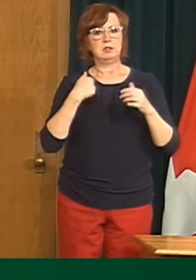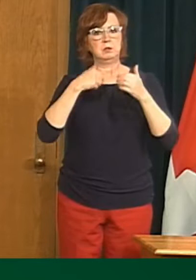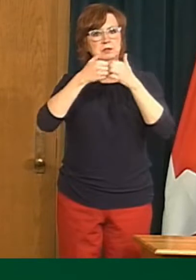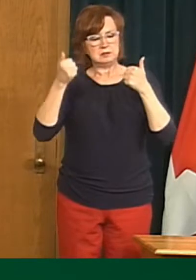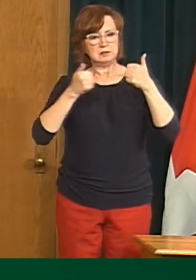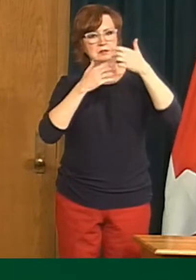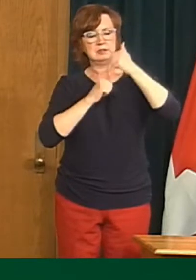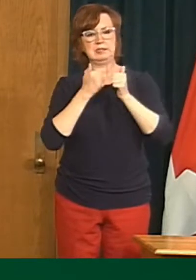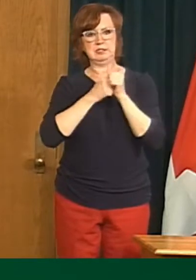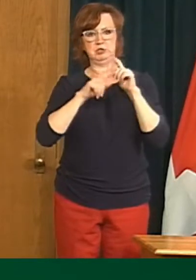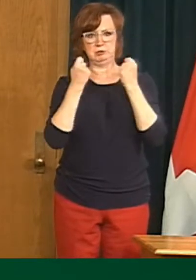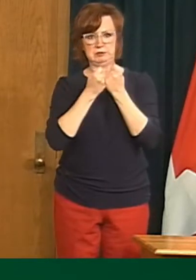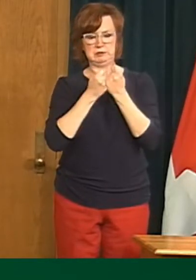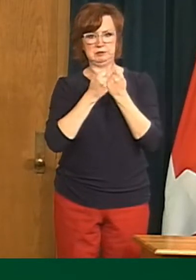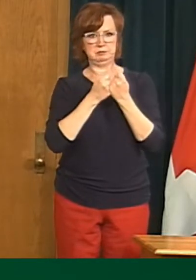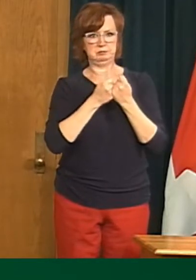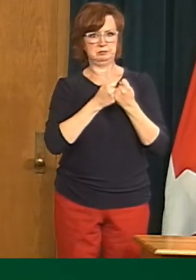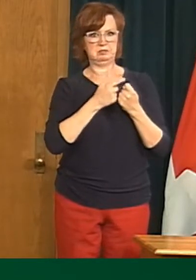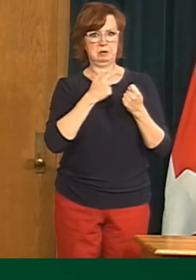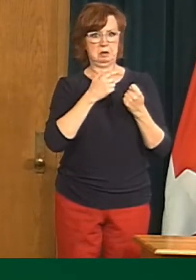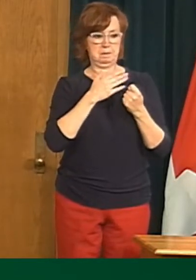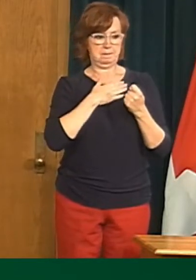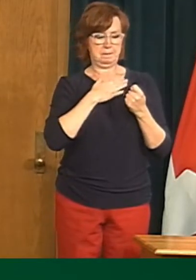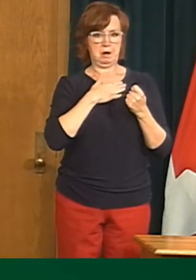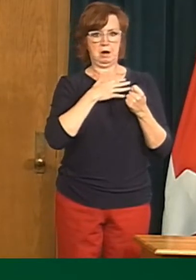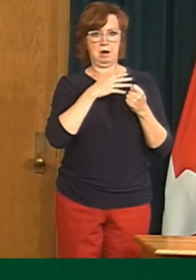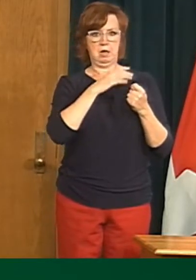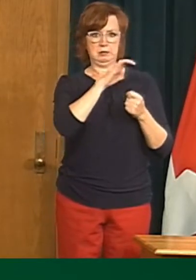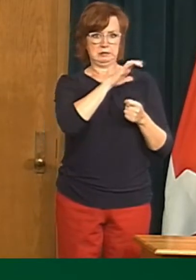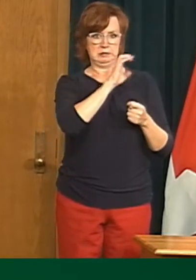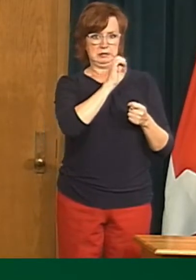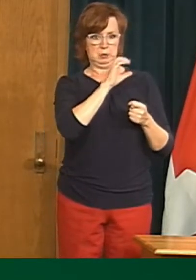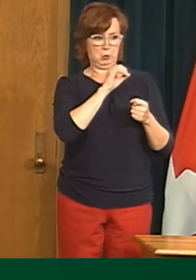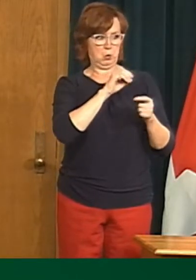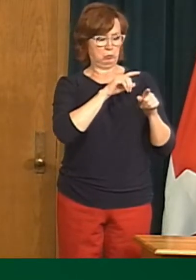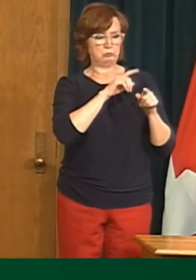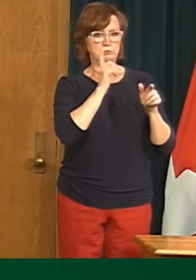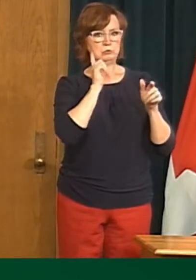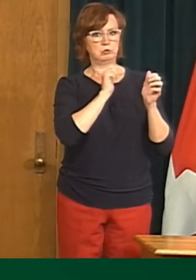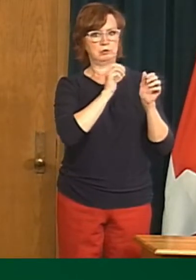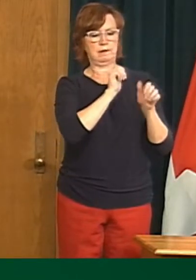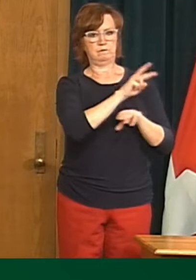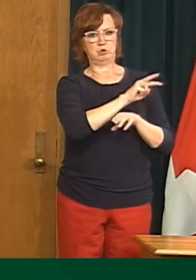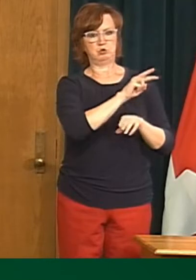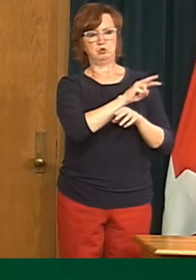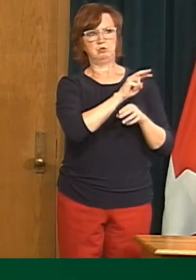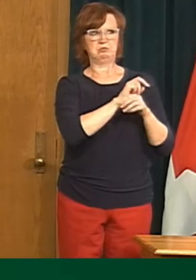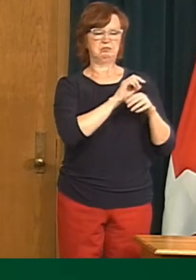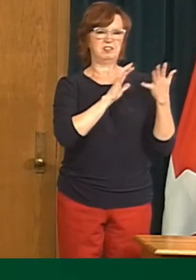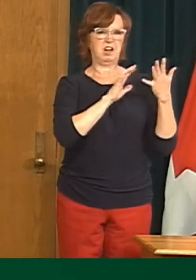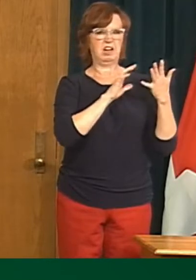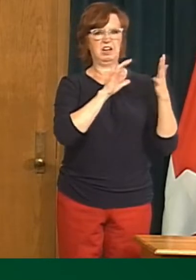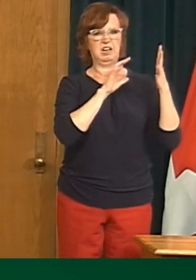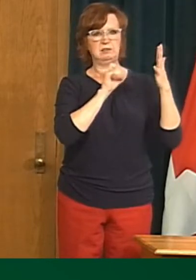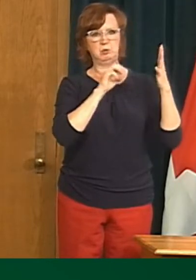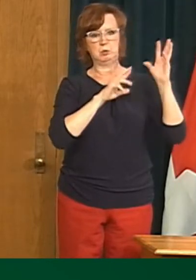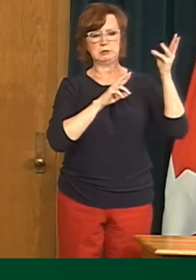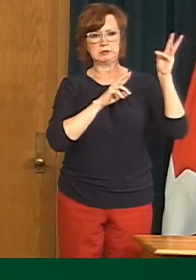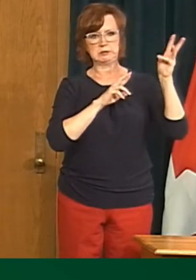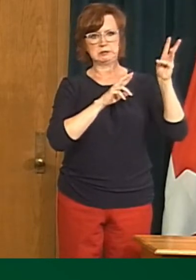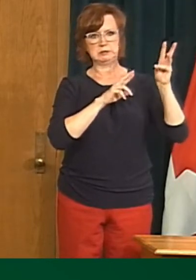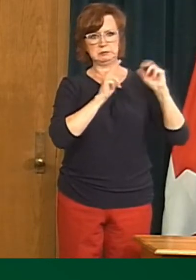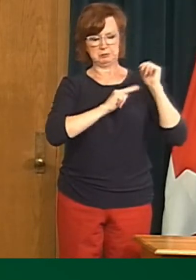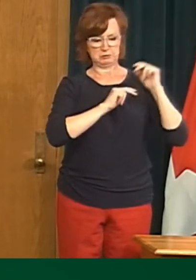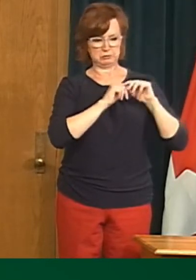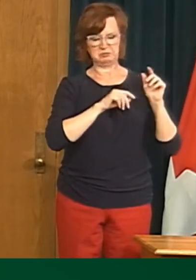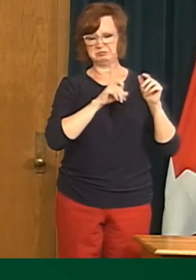team member, and at the time we do face-to-face visits with long-term care facilities and actually meet with the resident councils and the